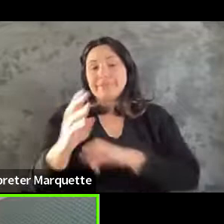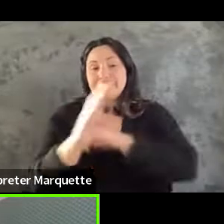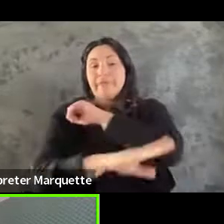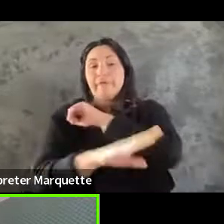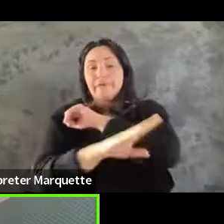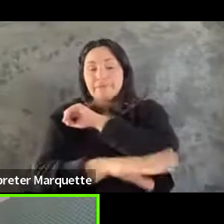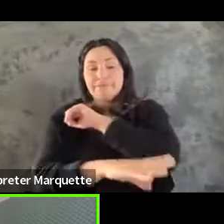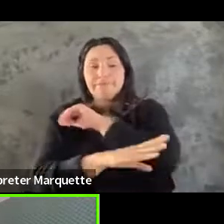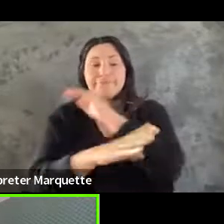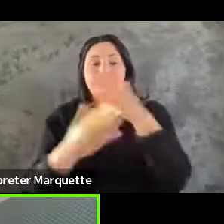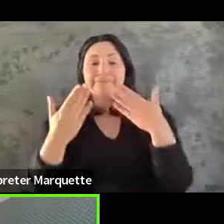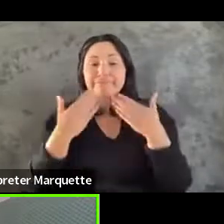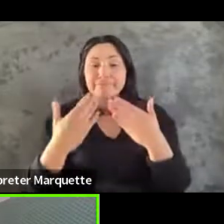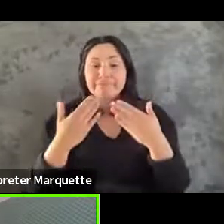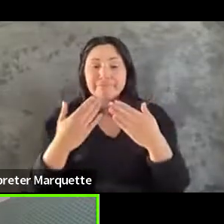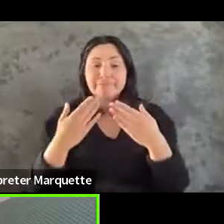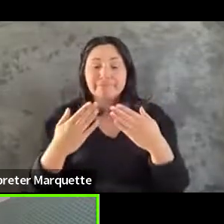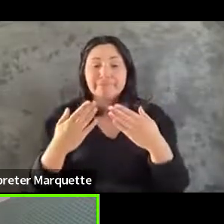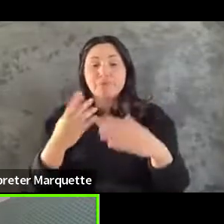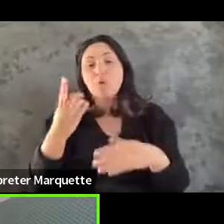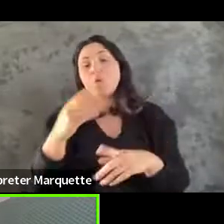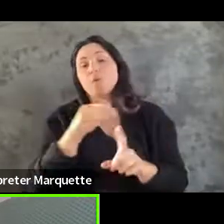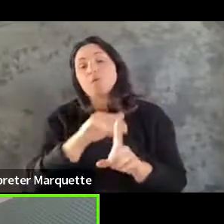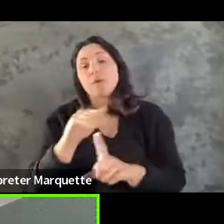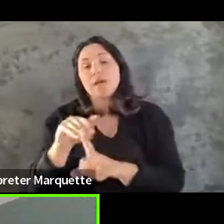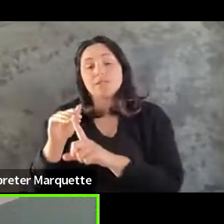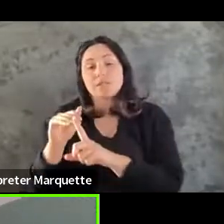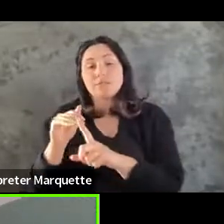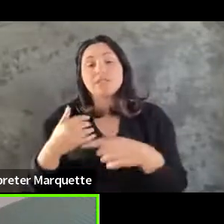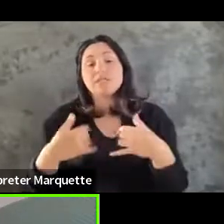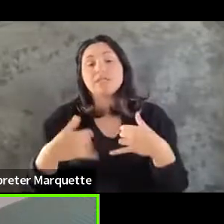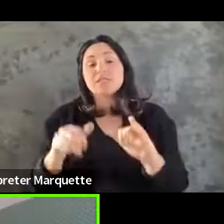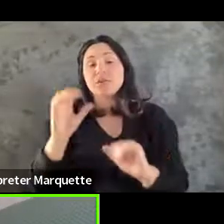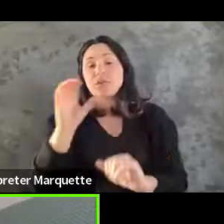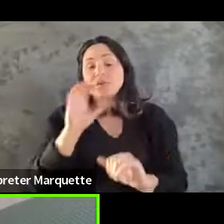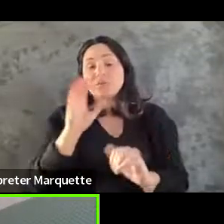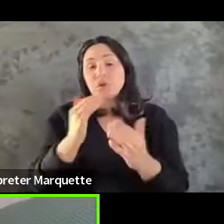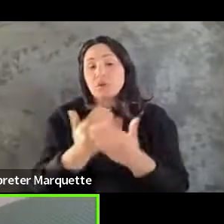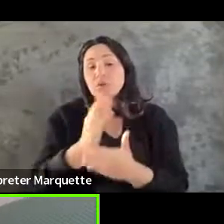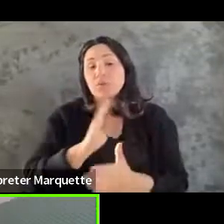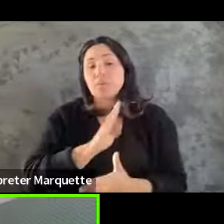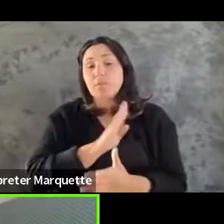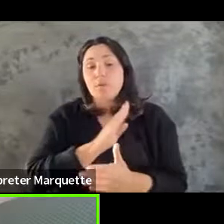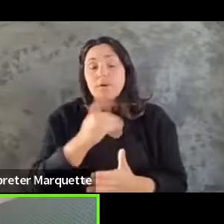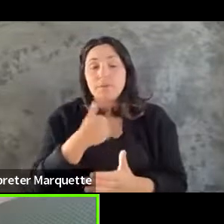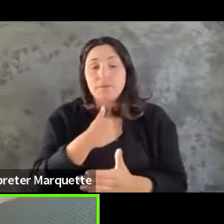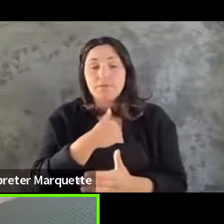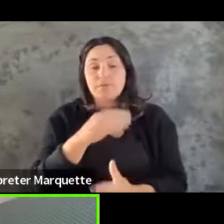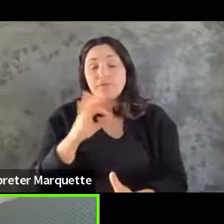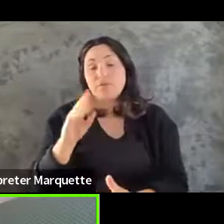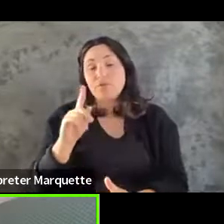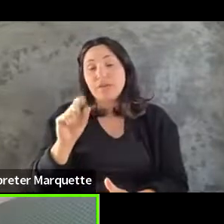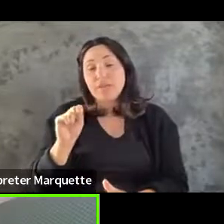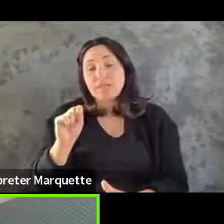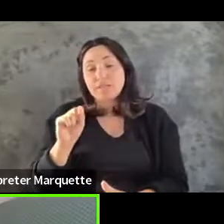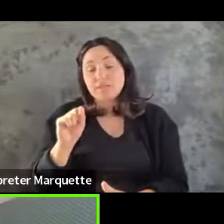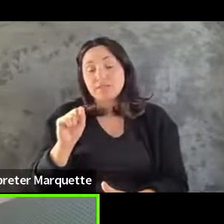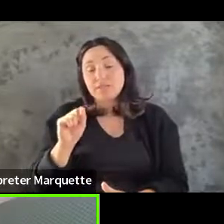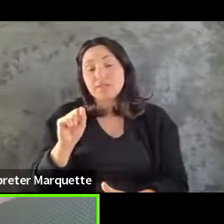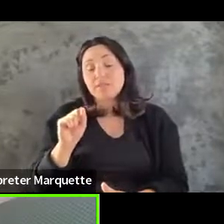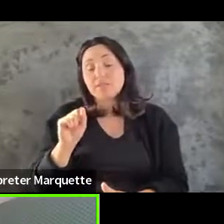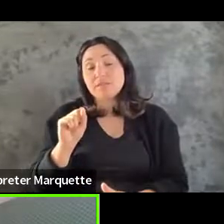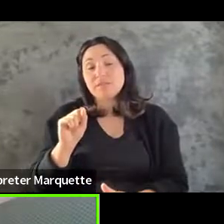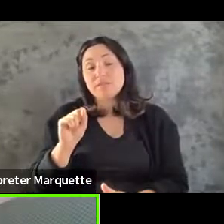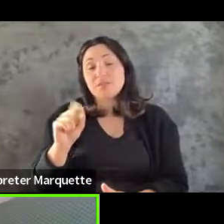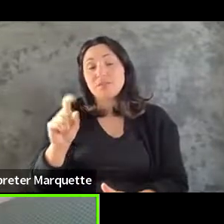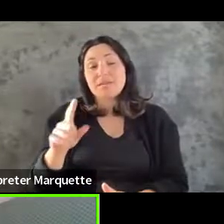I thank everyone. And just a small reminder, we are still looking for new board members for Friends of Albert Einstein Academies. We need